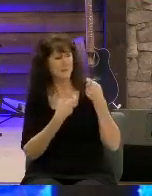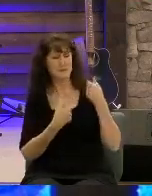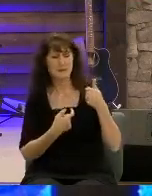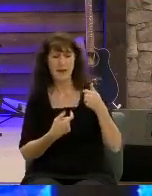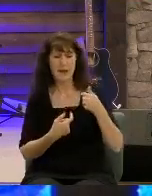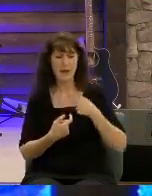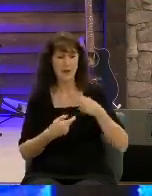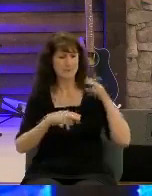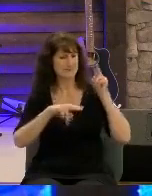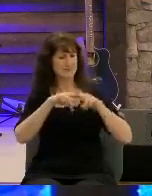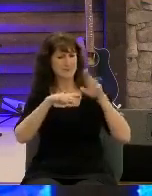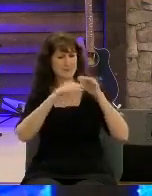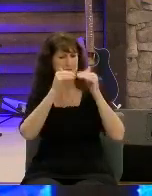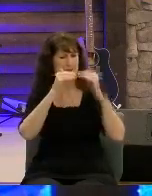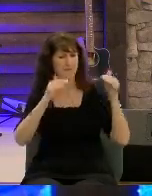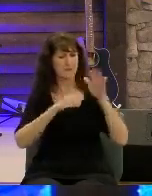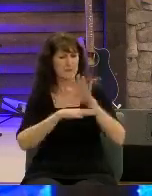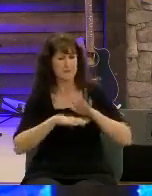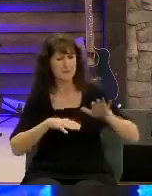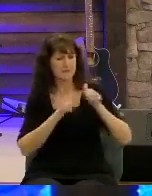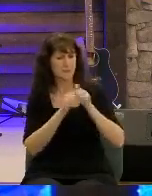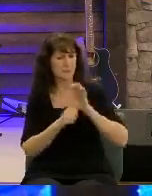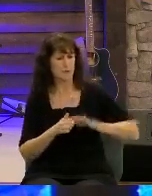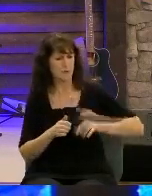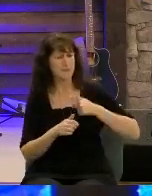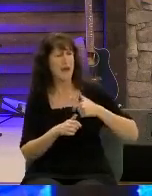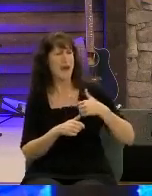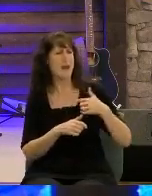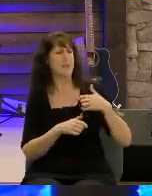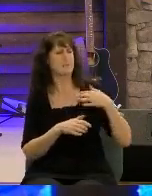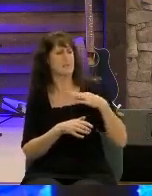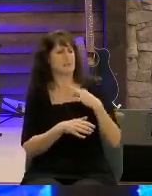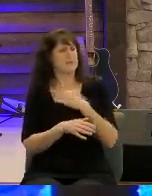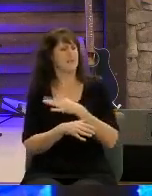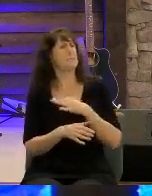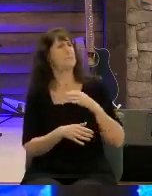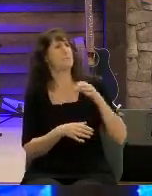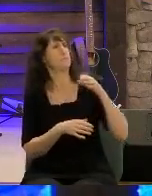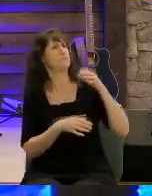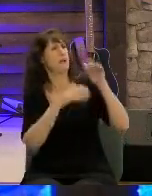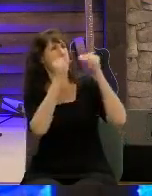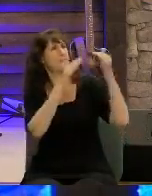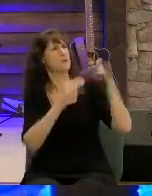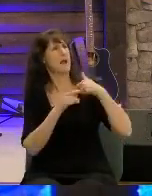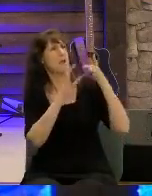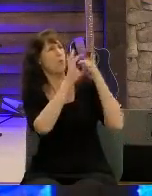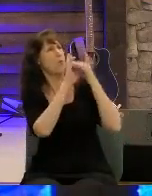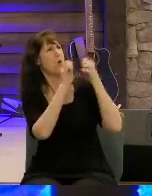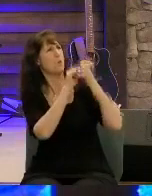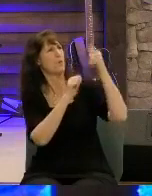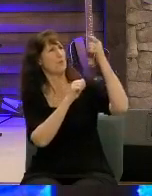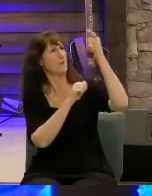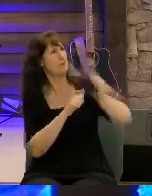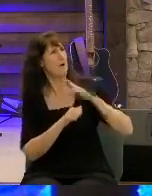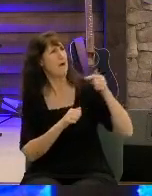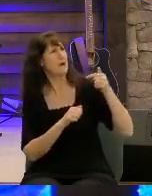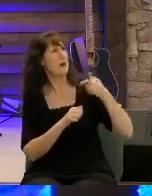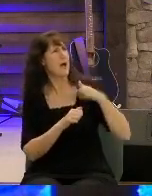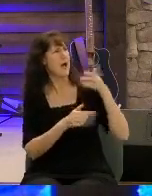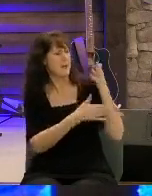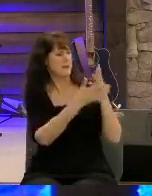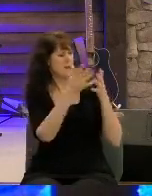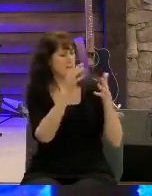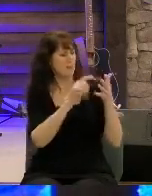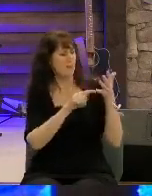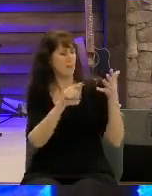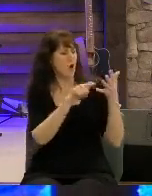seated in heavenly places with Christ. I'm a citizen of heaven. I am one in the Spirit with Lord. I am the branch of the one